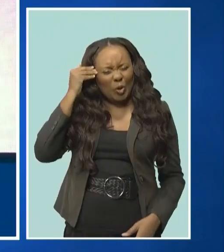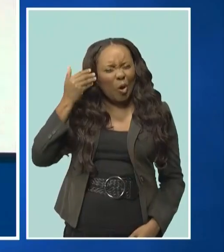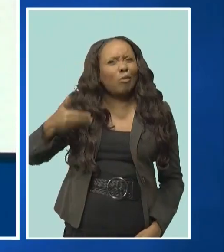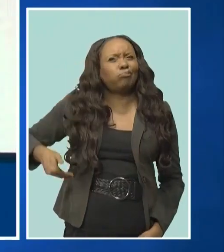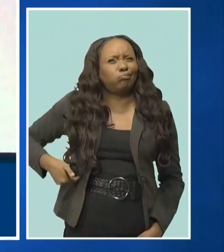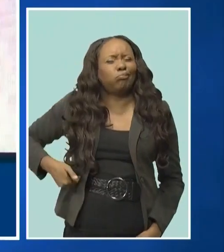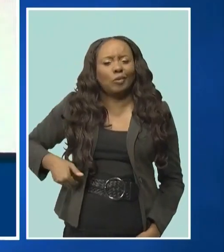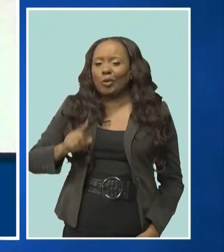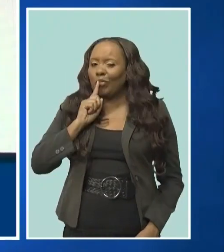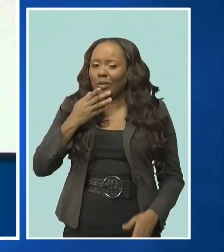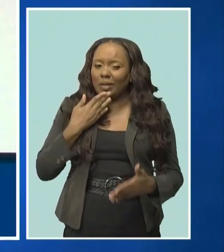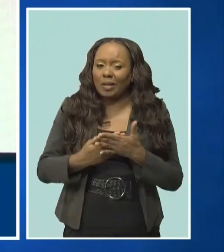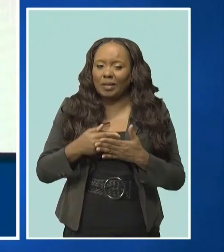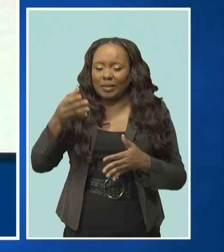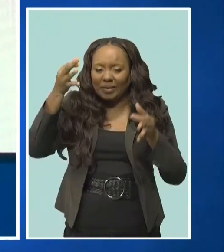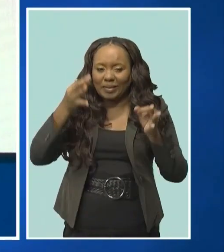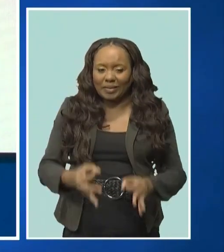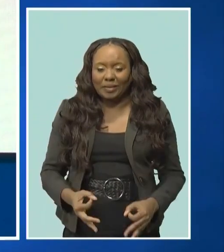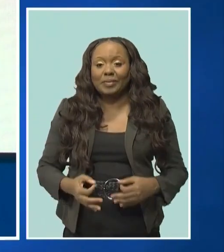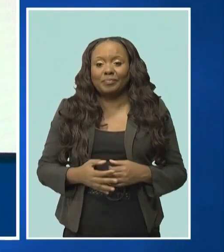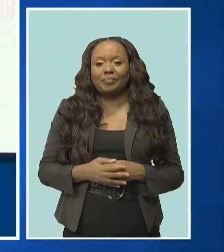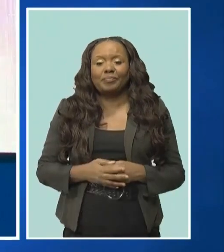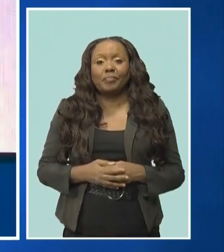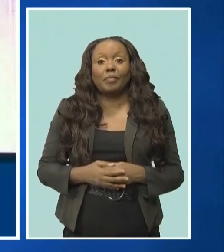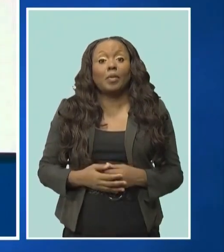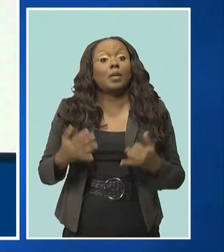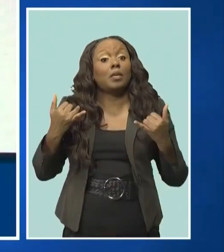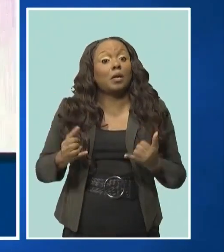Ministry of Health a report by September,